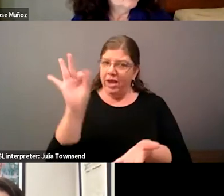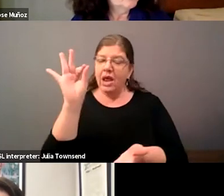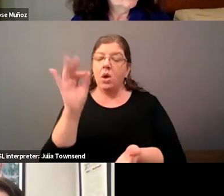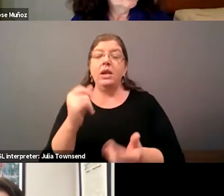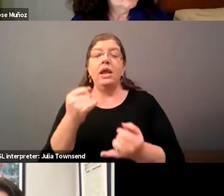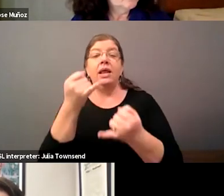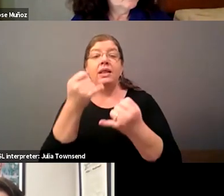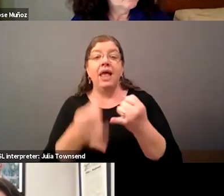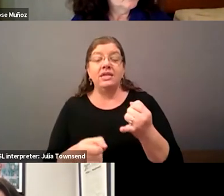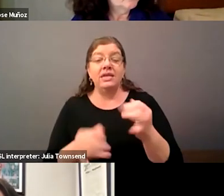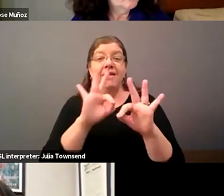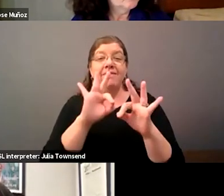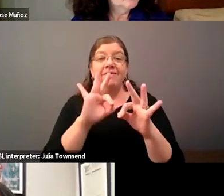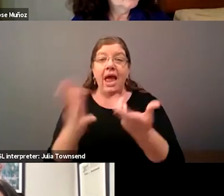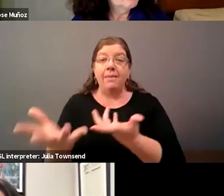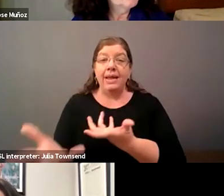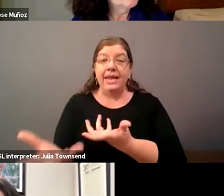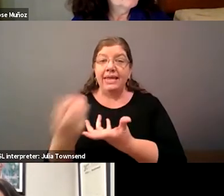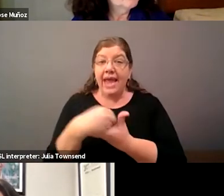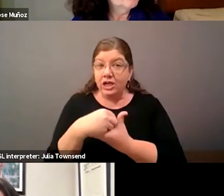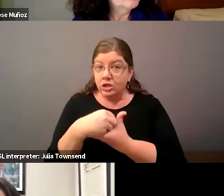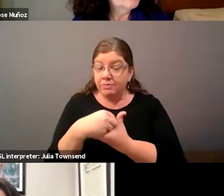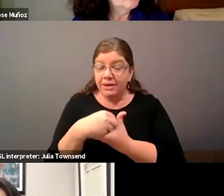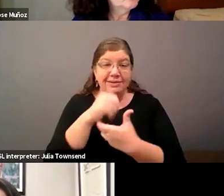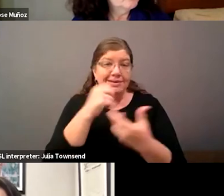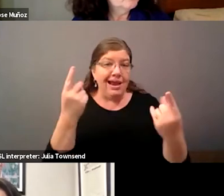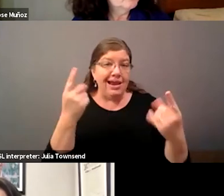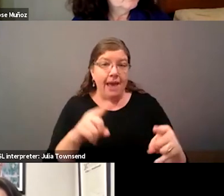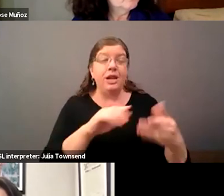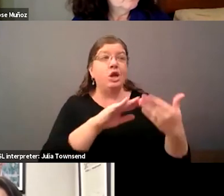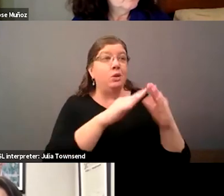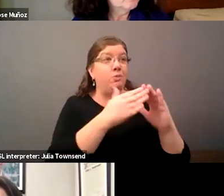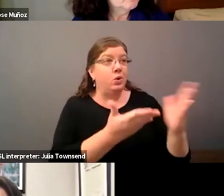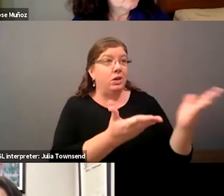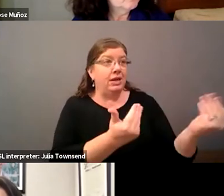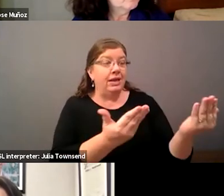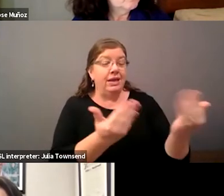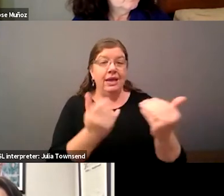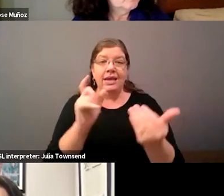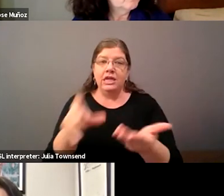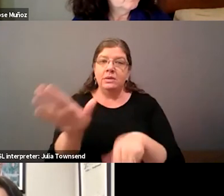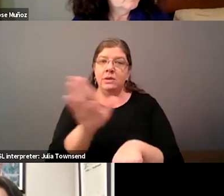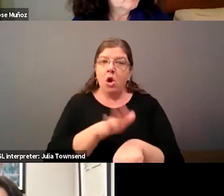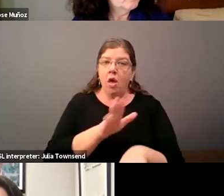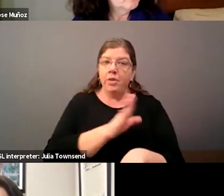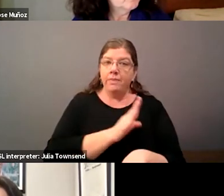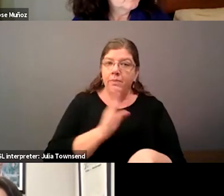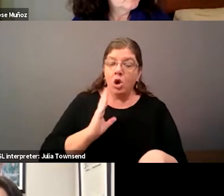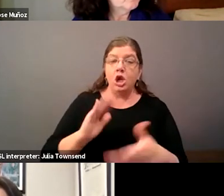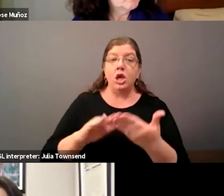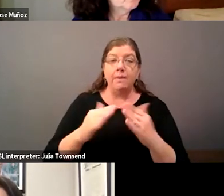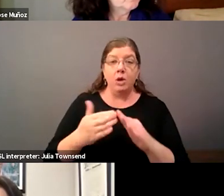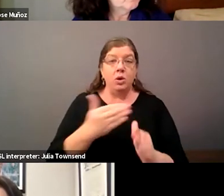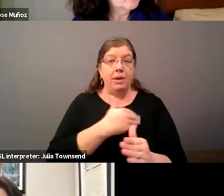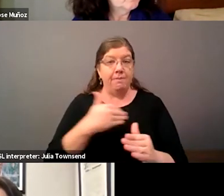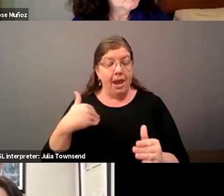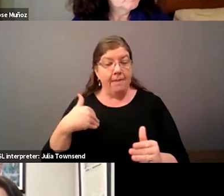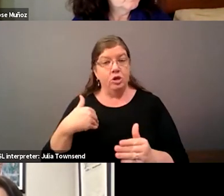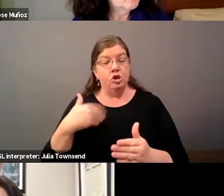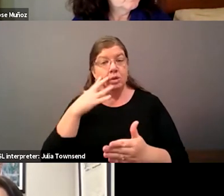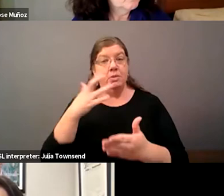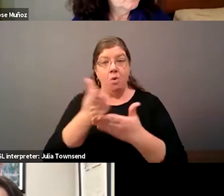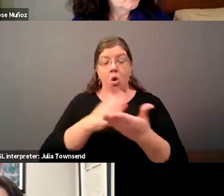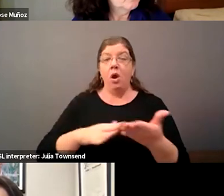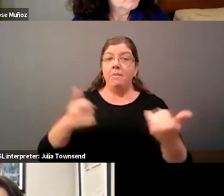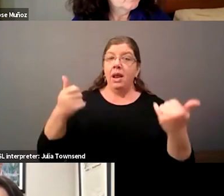family engagement it's not happening community needs to be on you know community members it's part of lcap need to